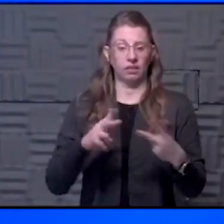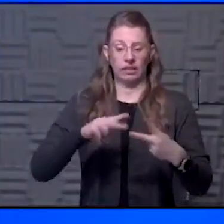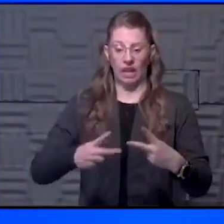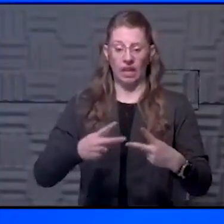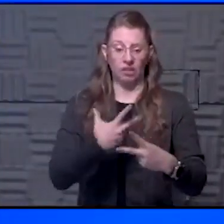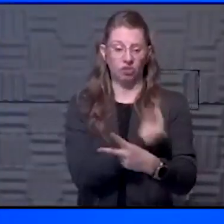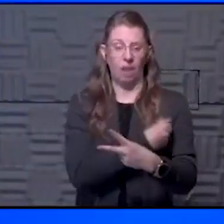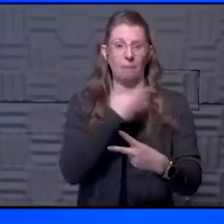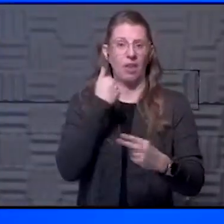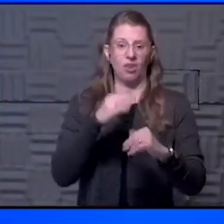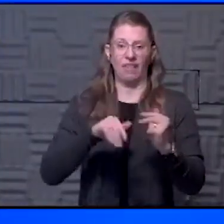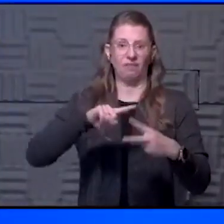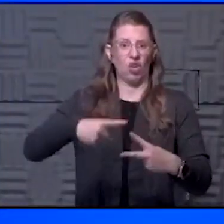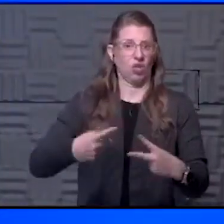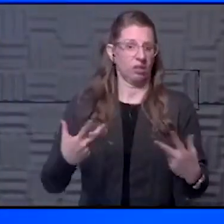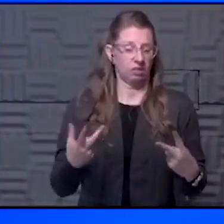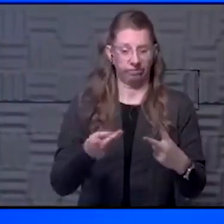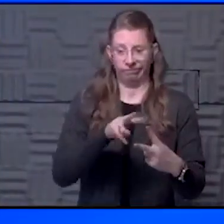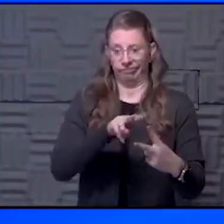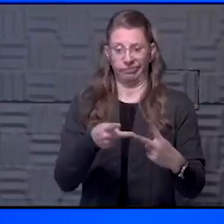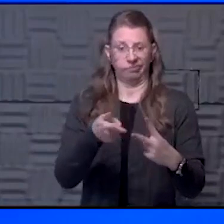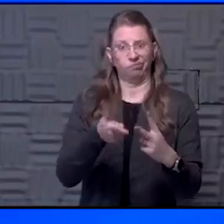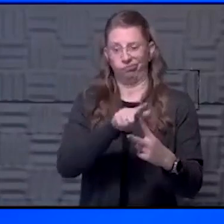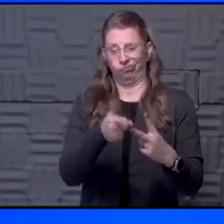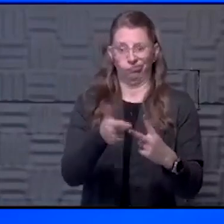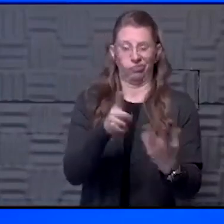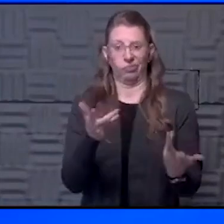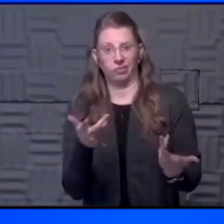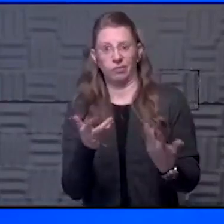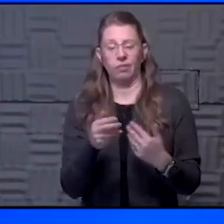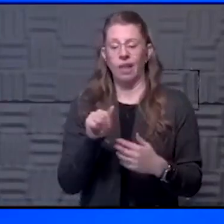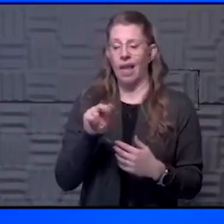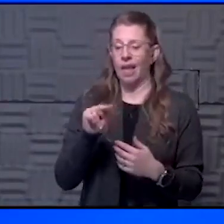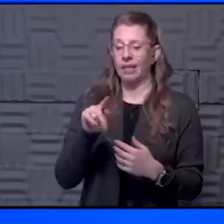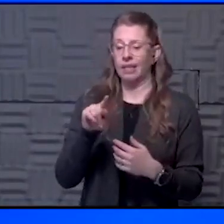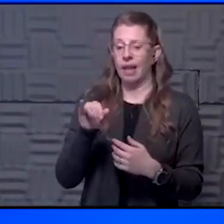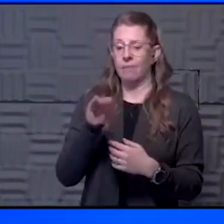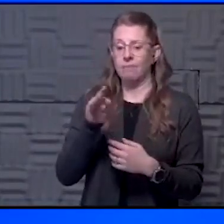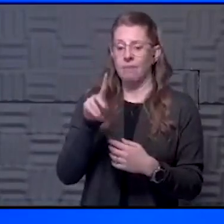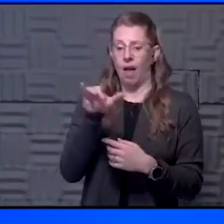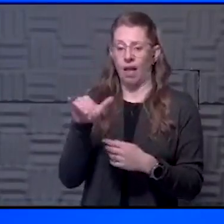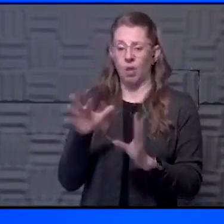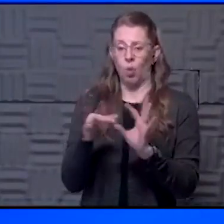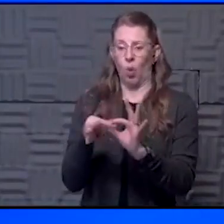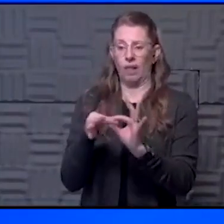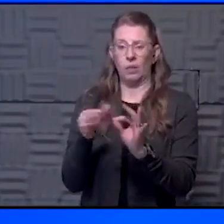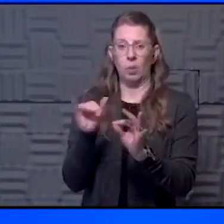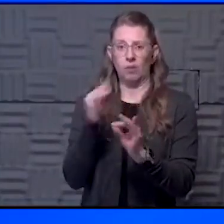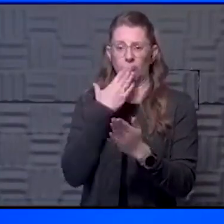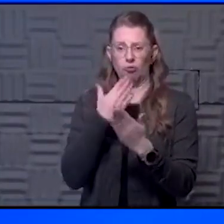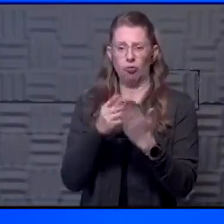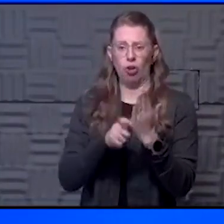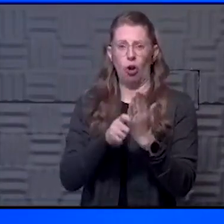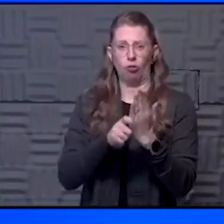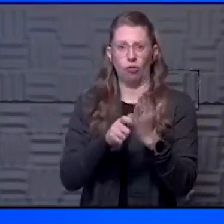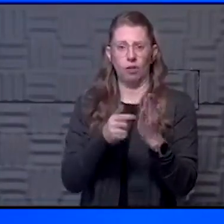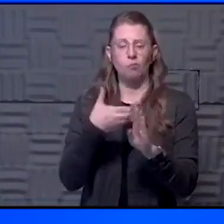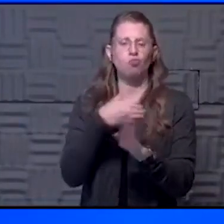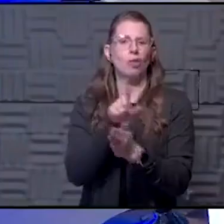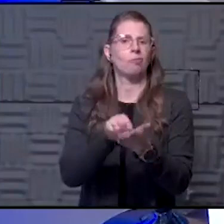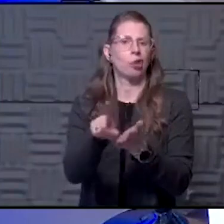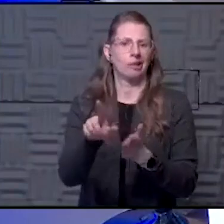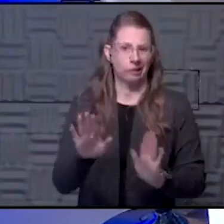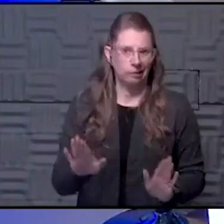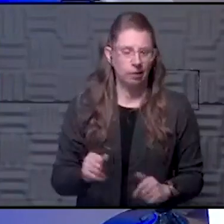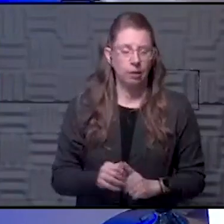first. Yeah. So I don't think we know. We don't know the antibody correlate either. That was a very good article. I think it's still preprint. It's preprint, yeah.